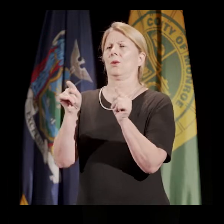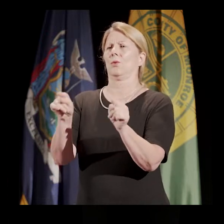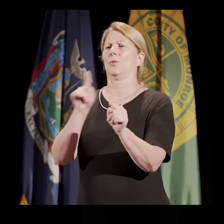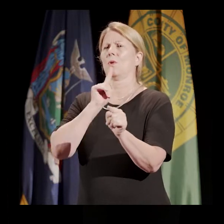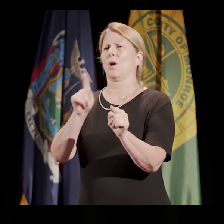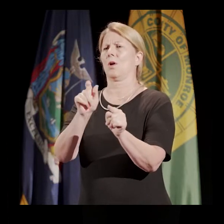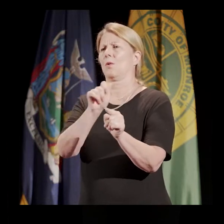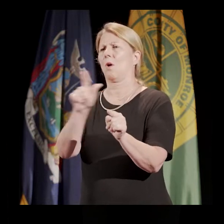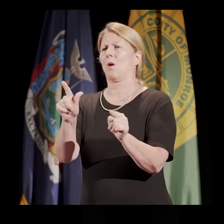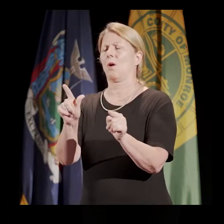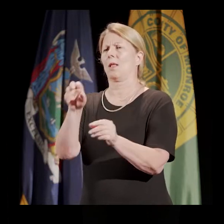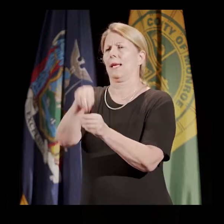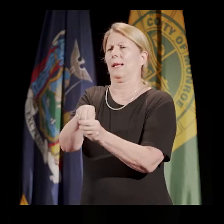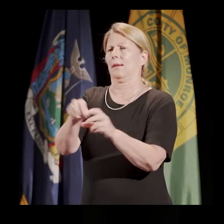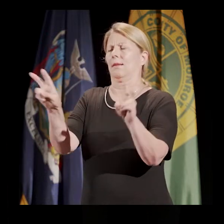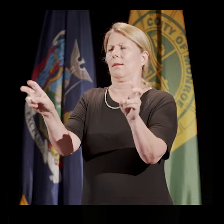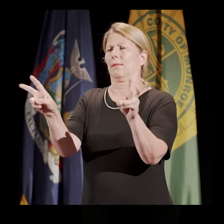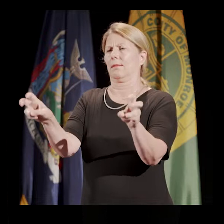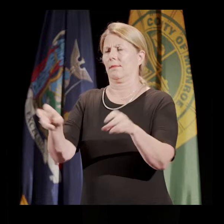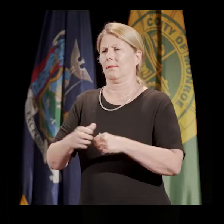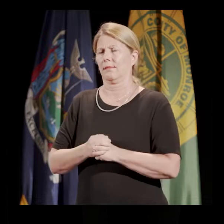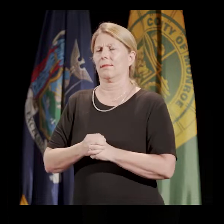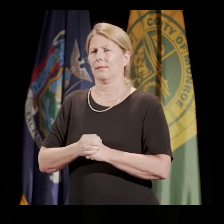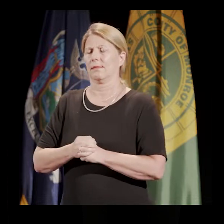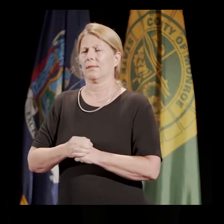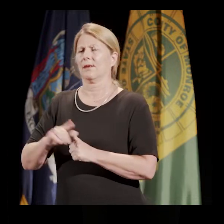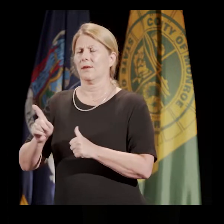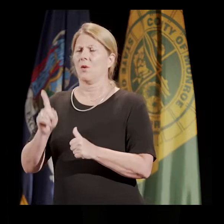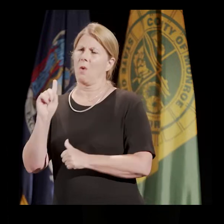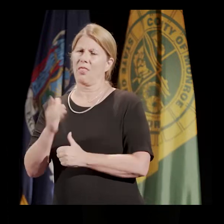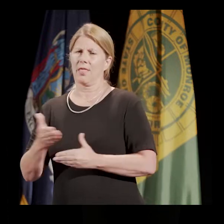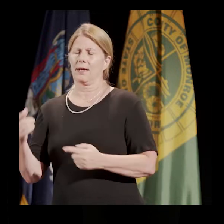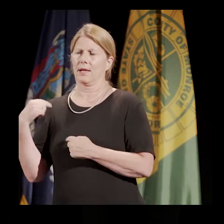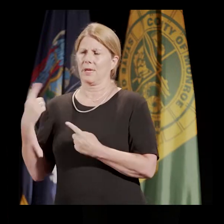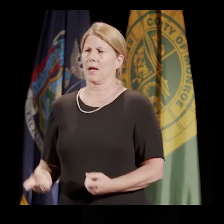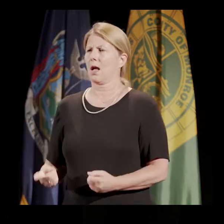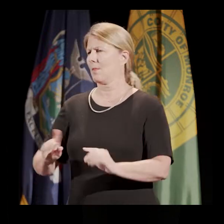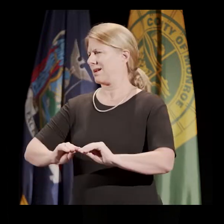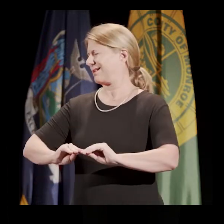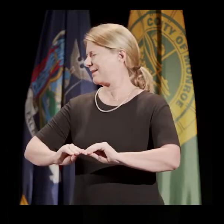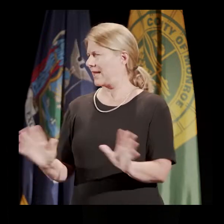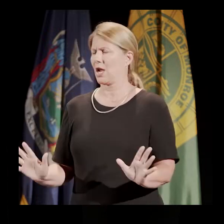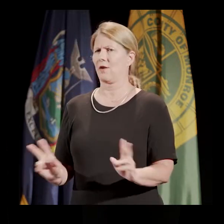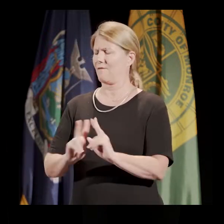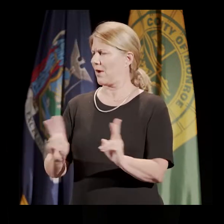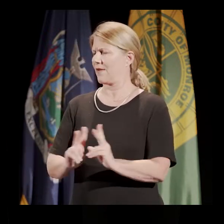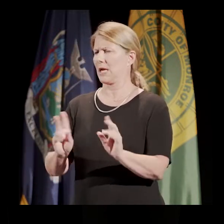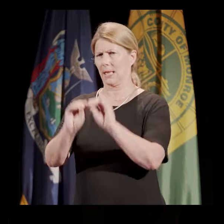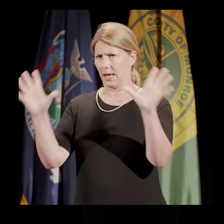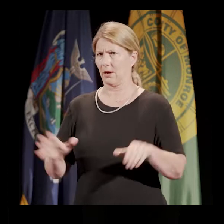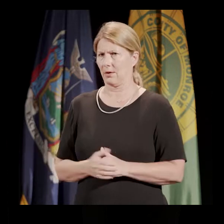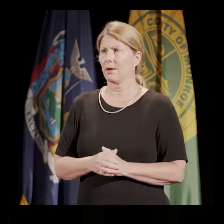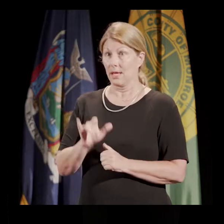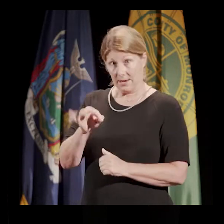months as the mayor of Rochester, one thing has become abundantly clear. If I'm going to be the